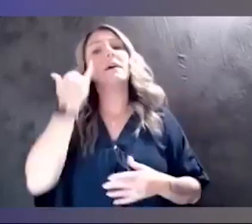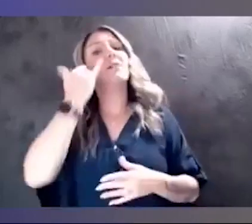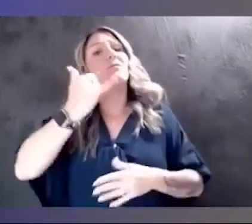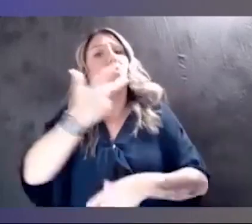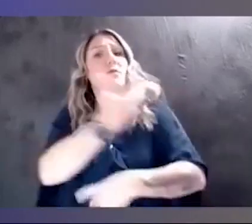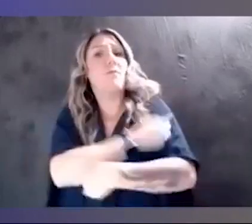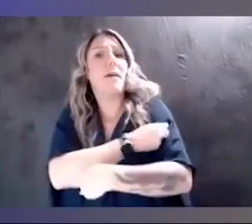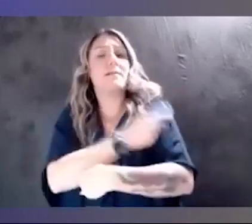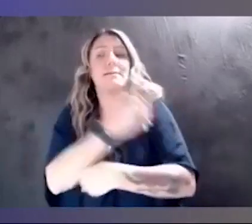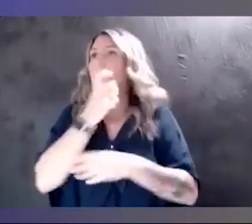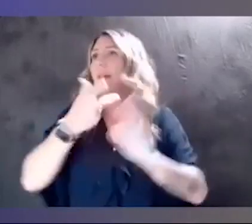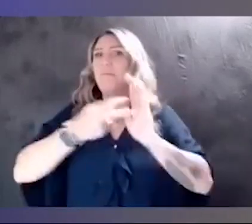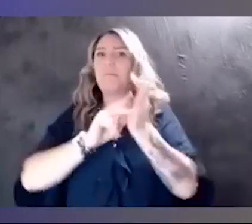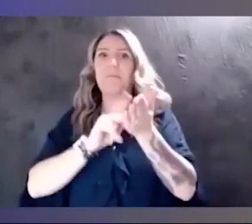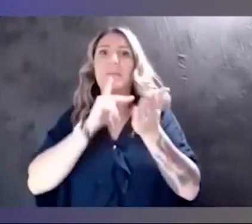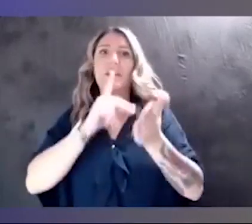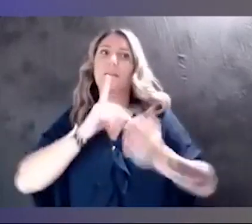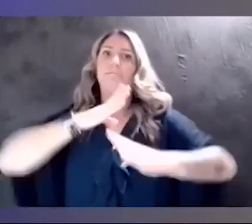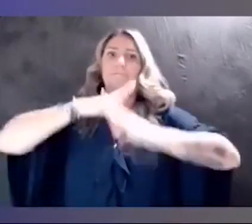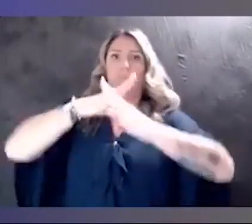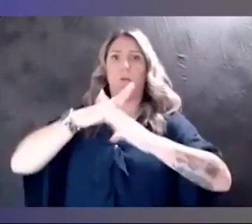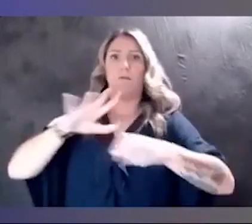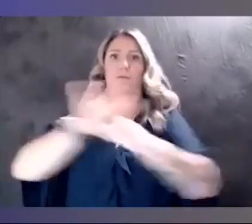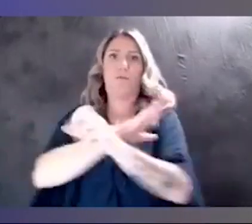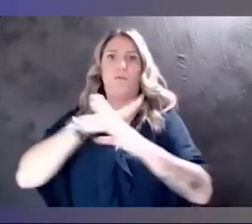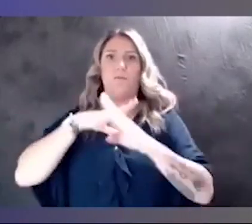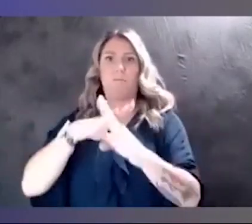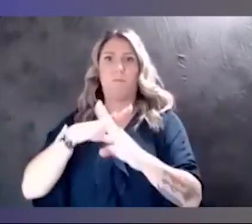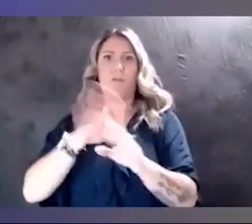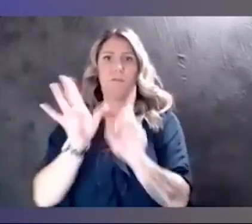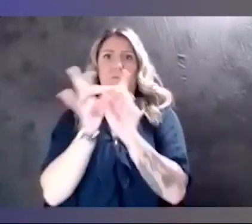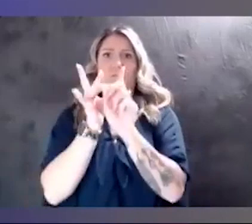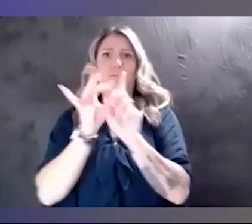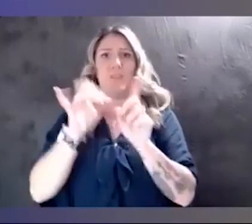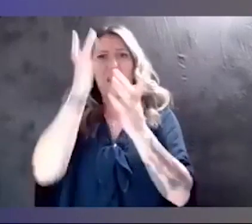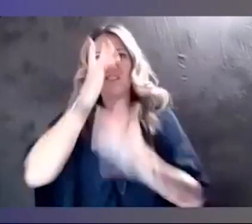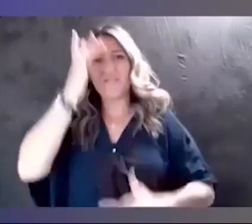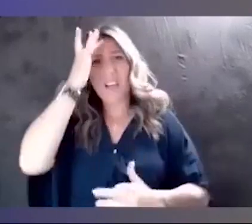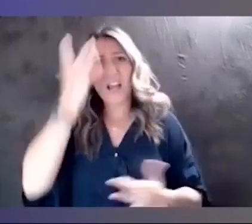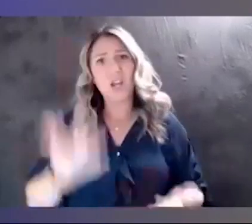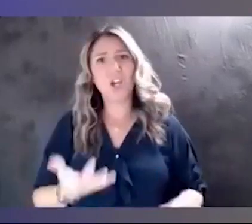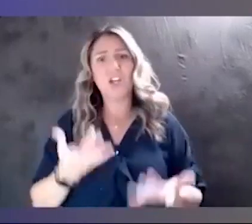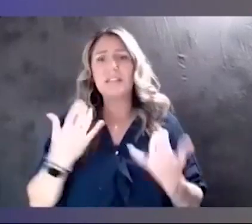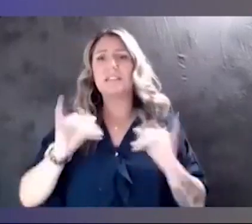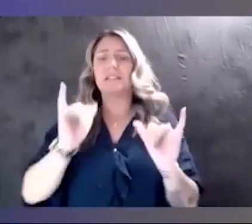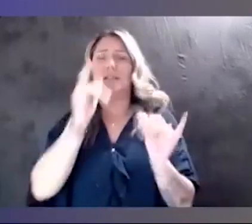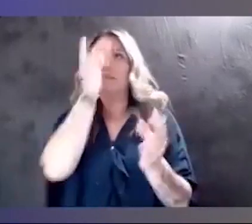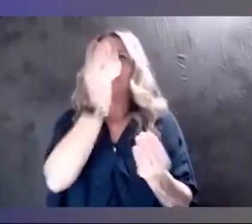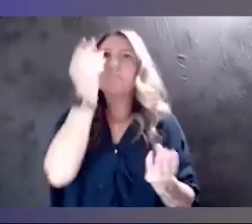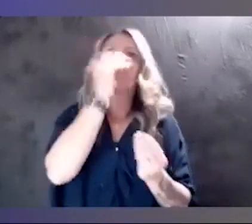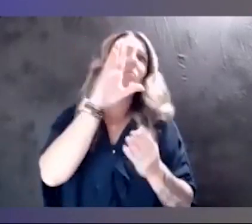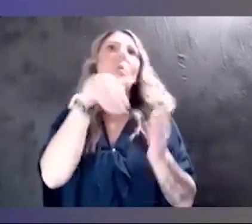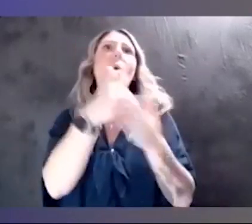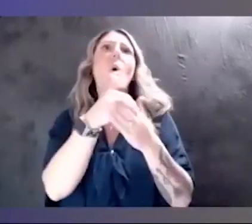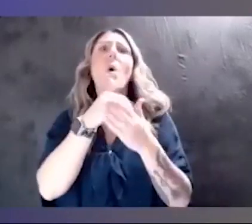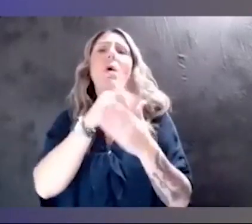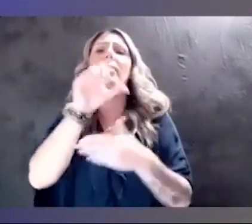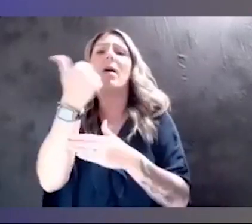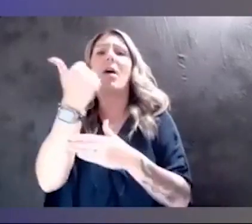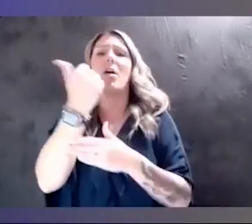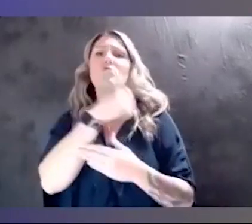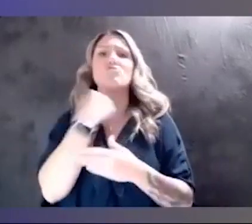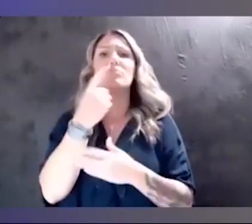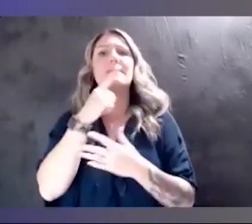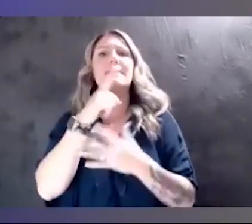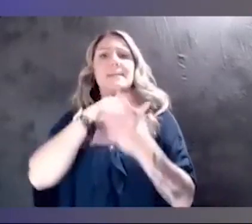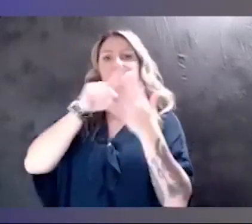make you immune to the possibility of picking up the virus. We still need to consider all the other risk mitigation strategies as we get